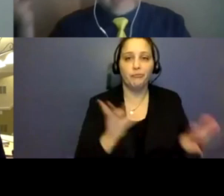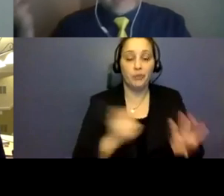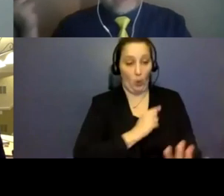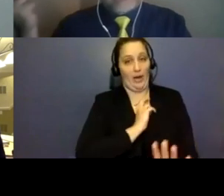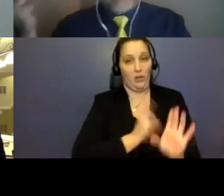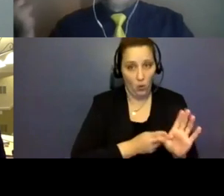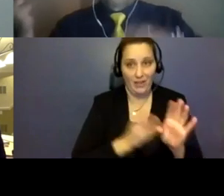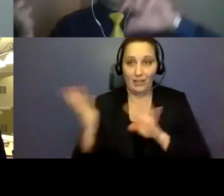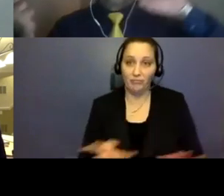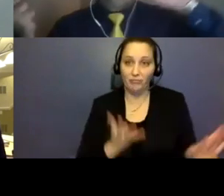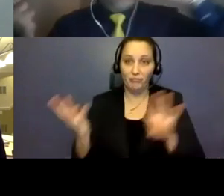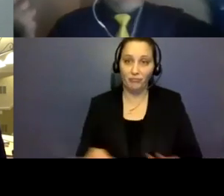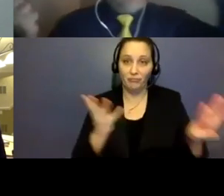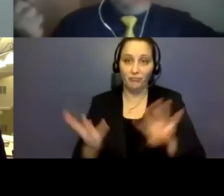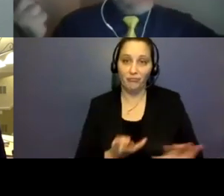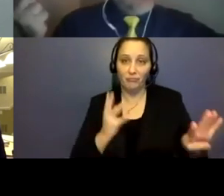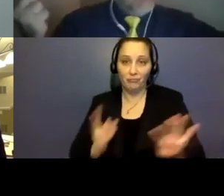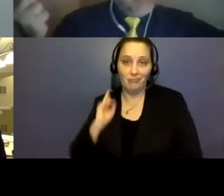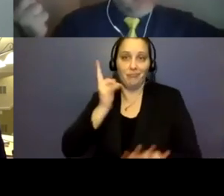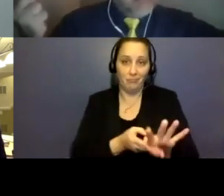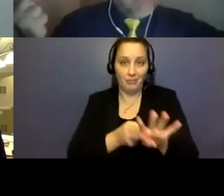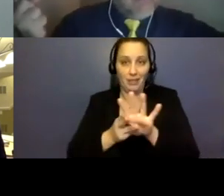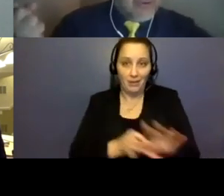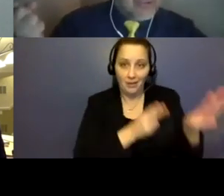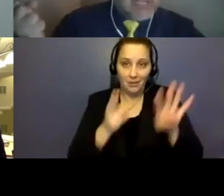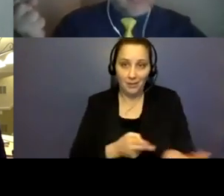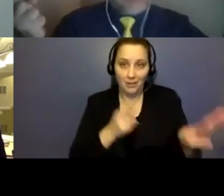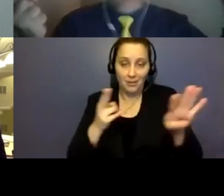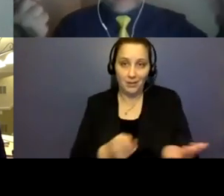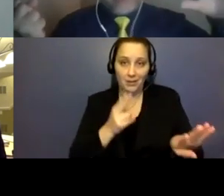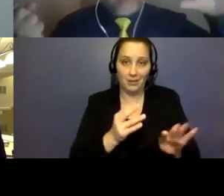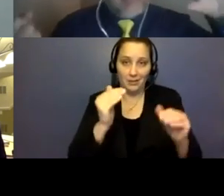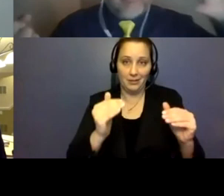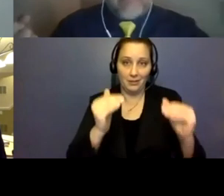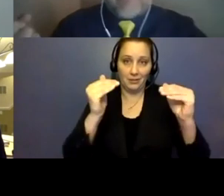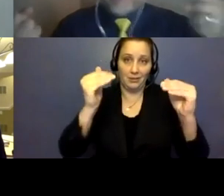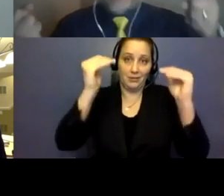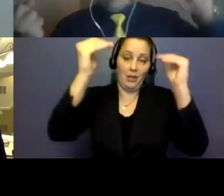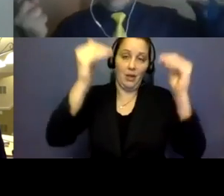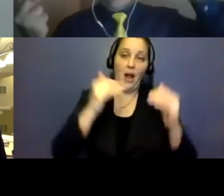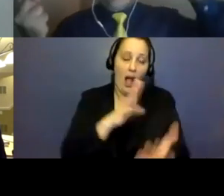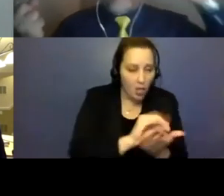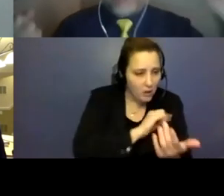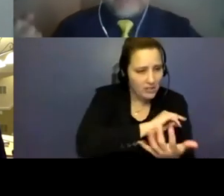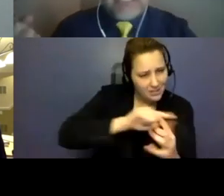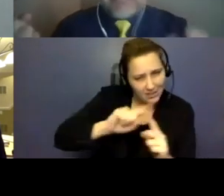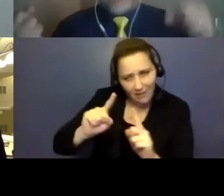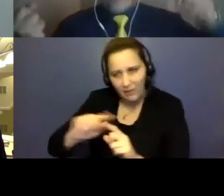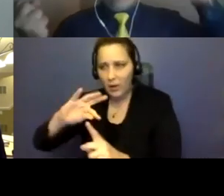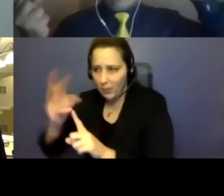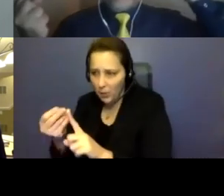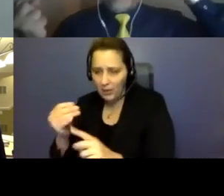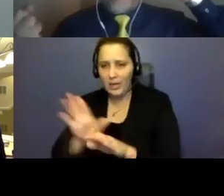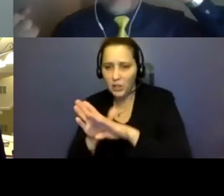that systematic to learn about my First Nation community, about my Filipino community, about my Jamaican